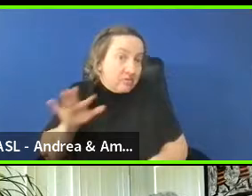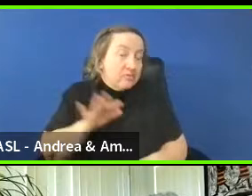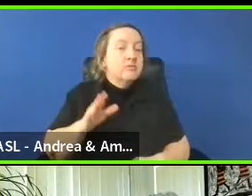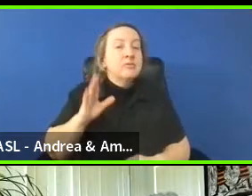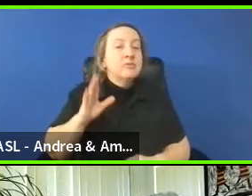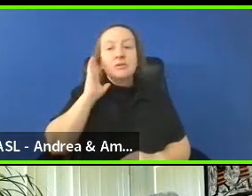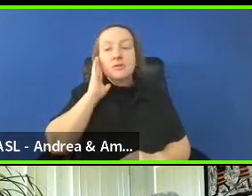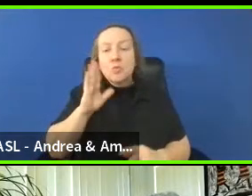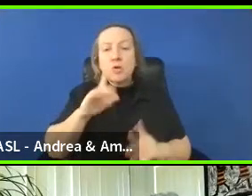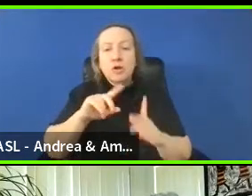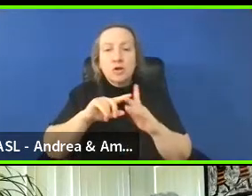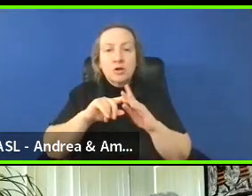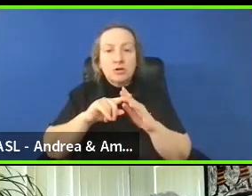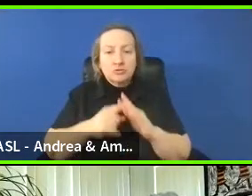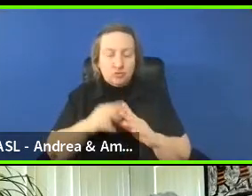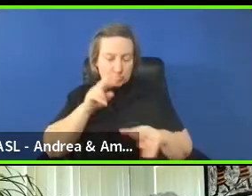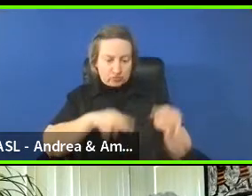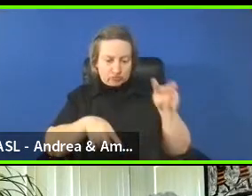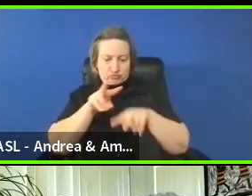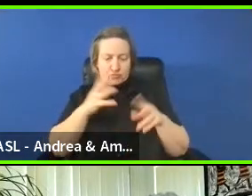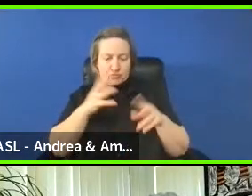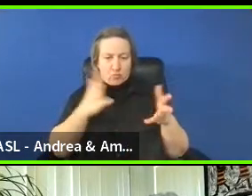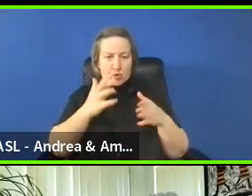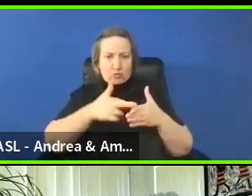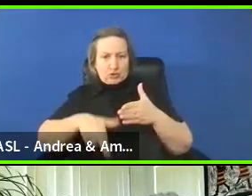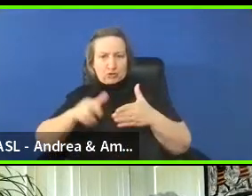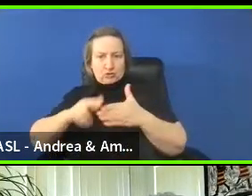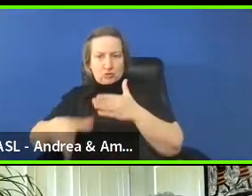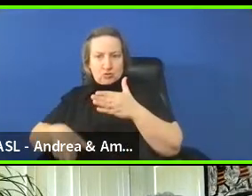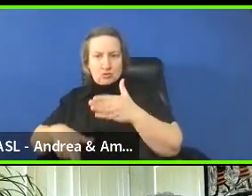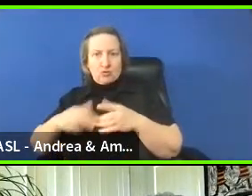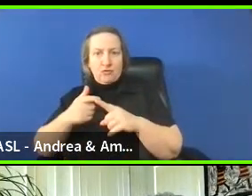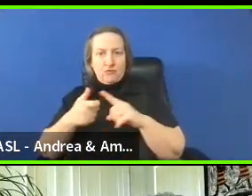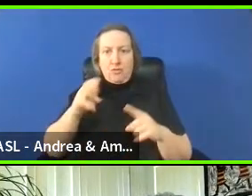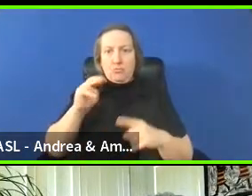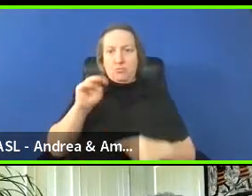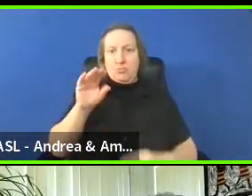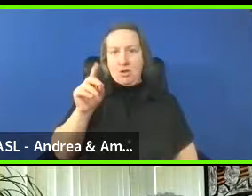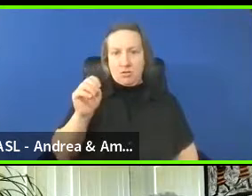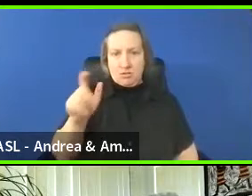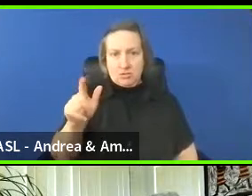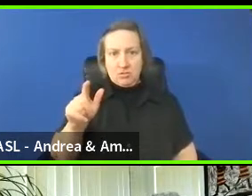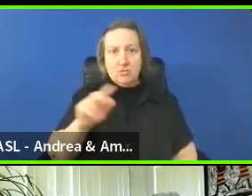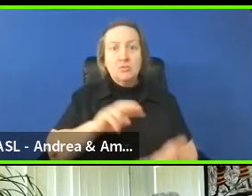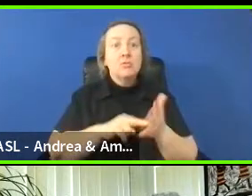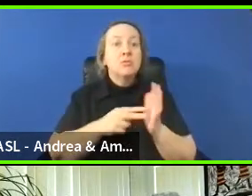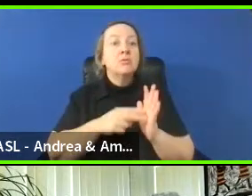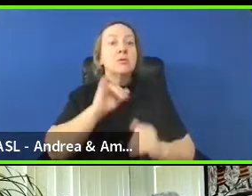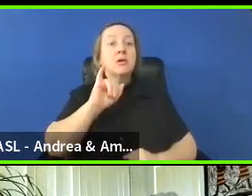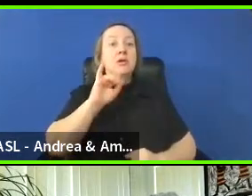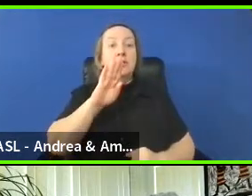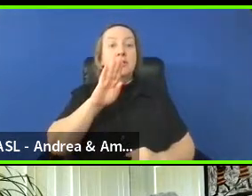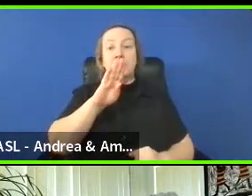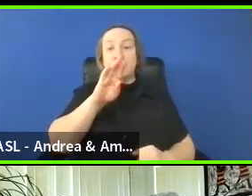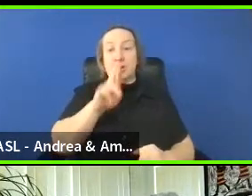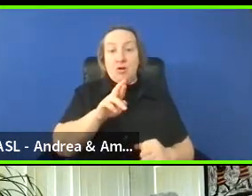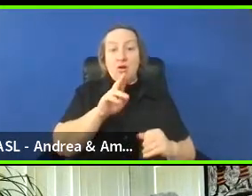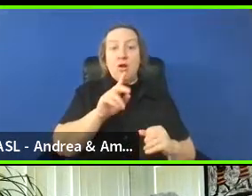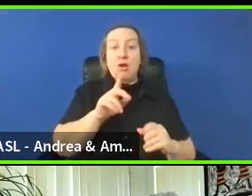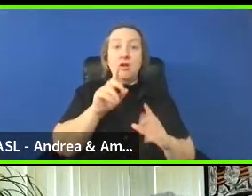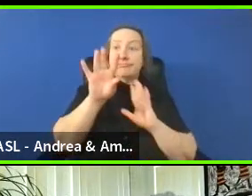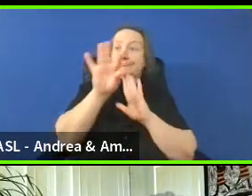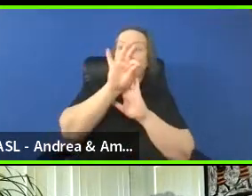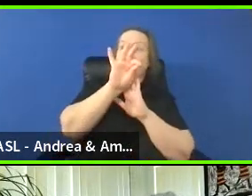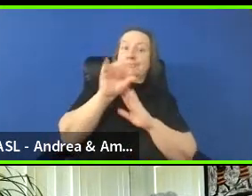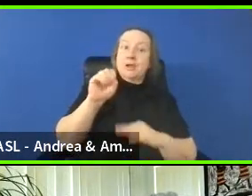taking the results of those models and start putting the IBR solution or